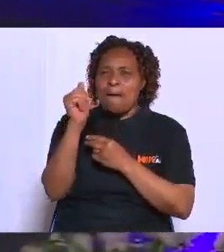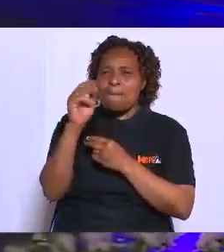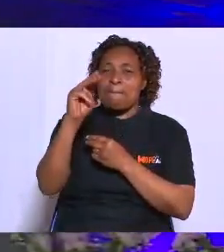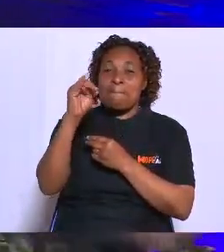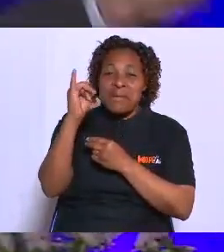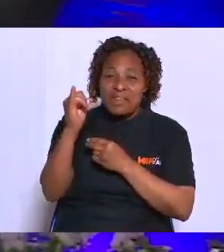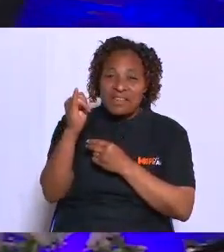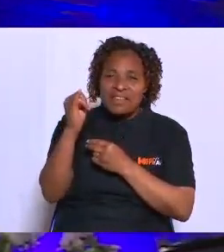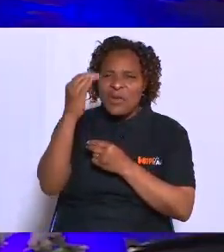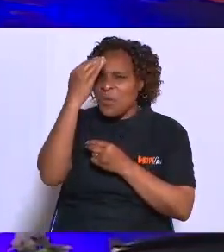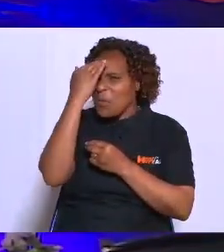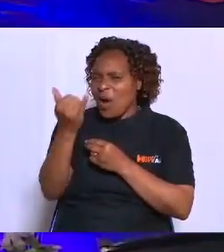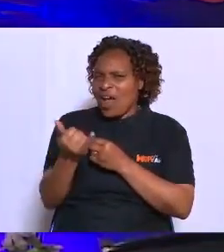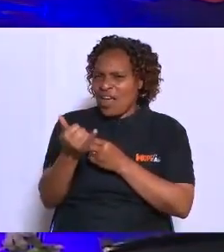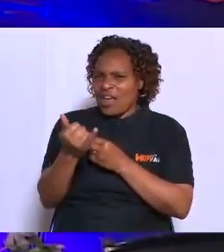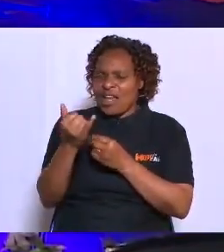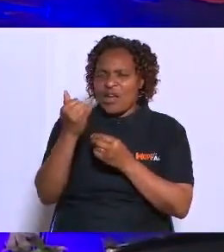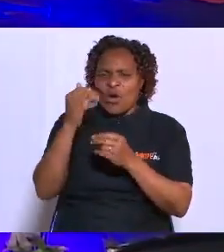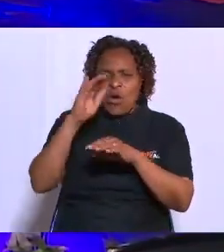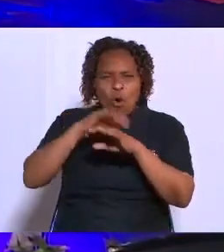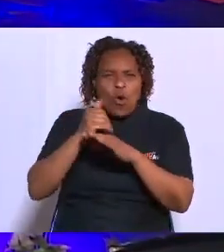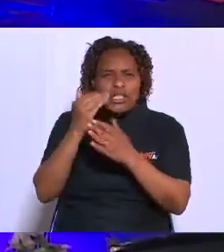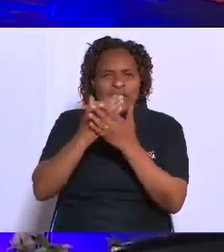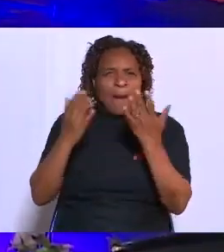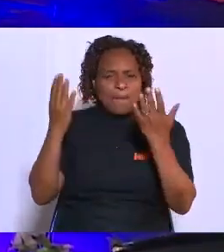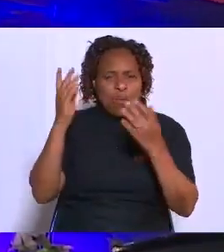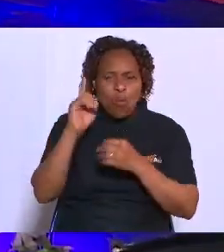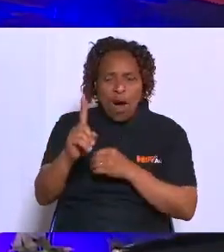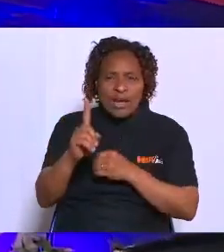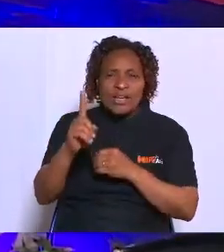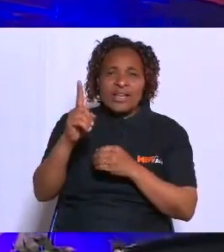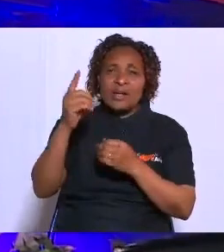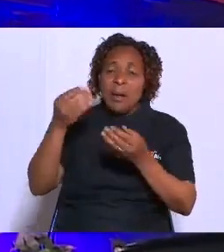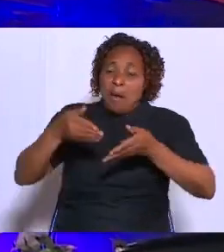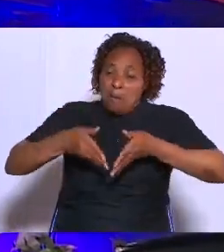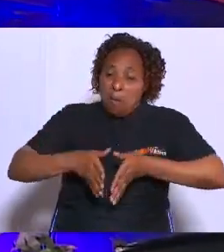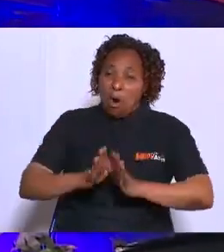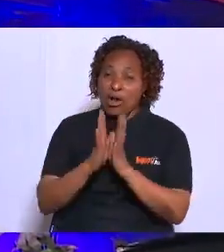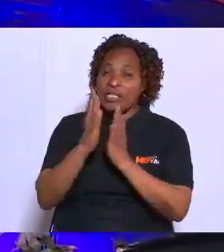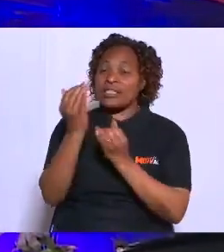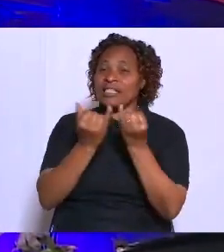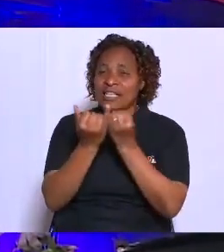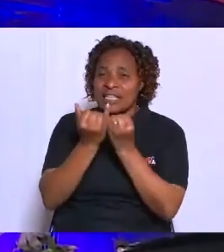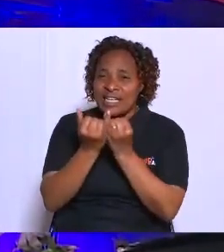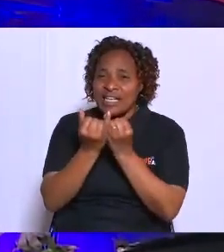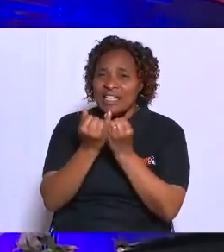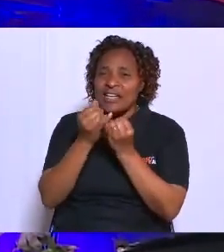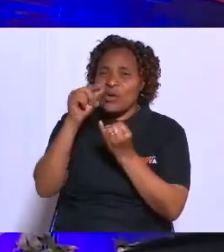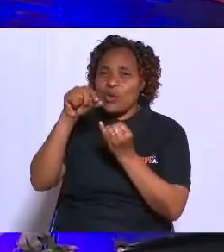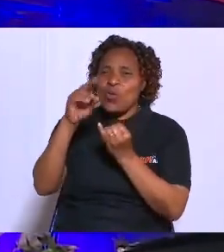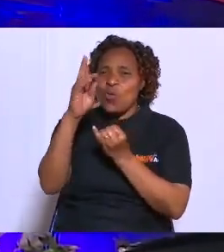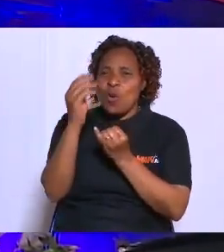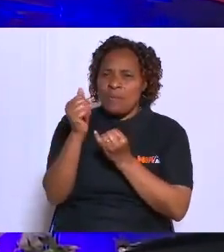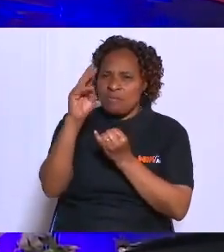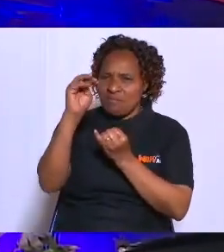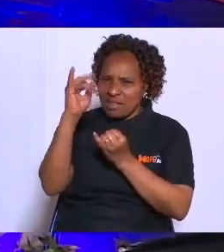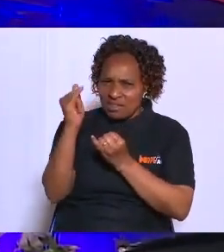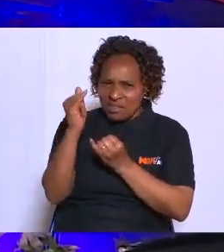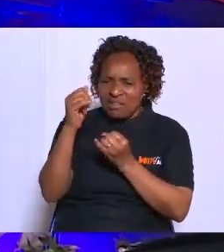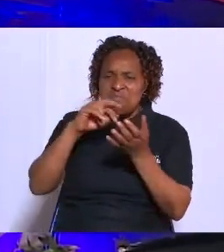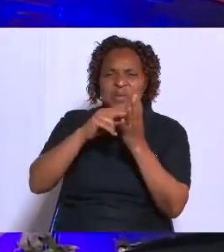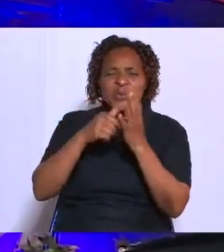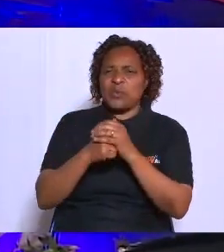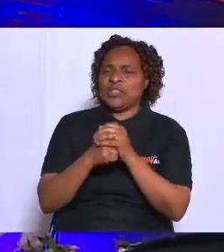why do you call somebody born on Saturday a male child Kwame what does that literally